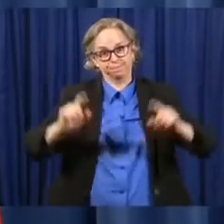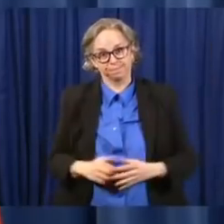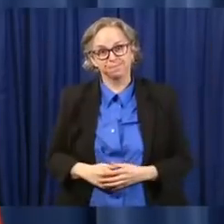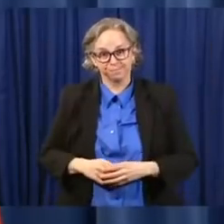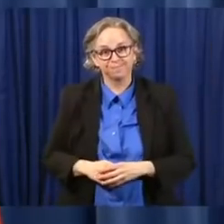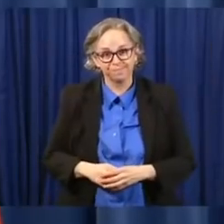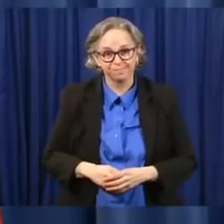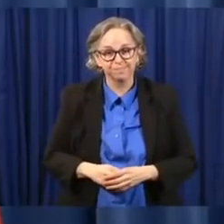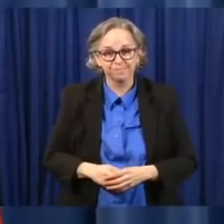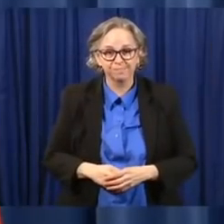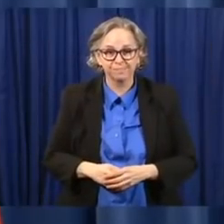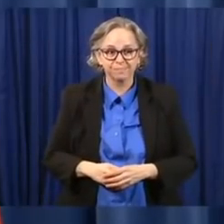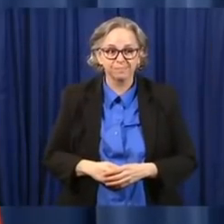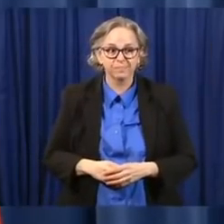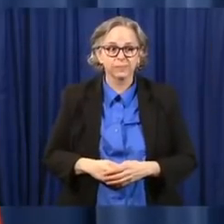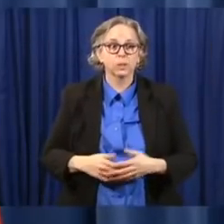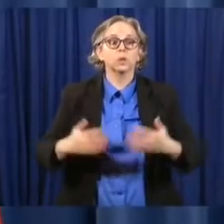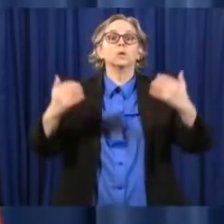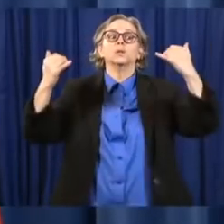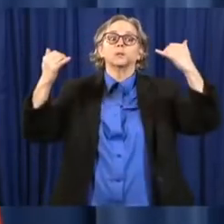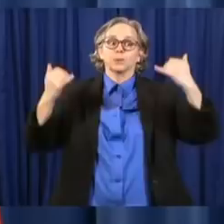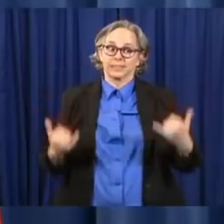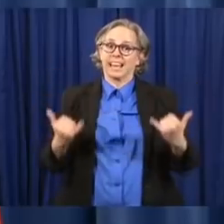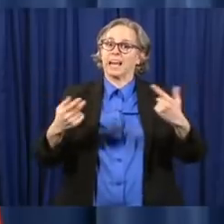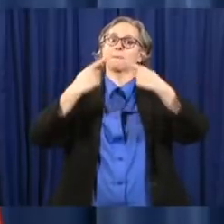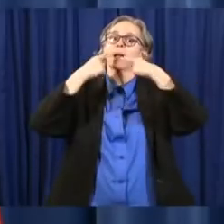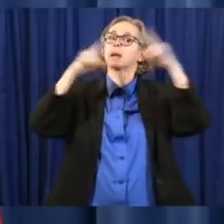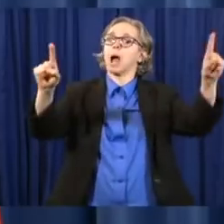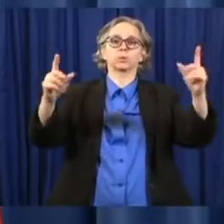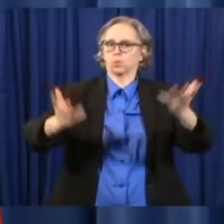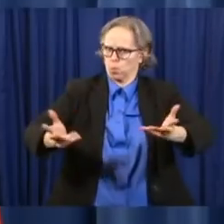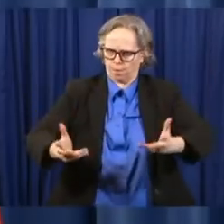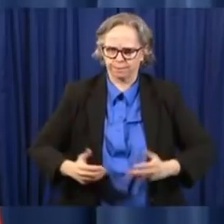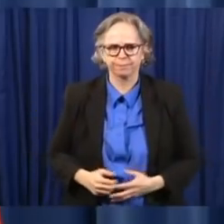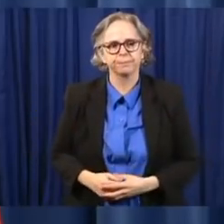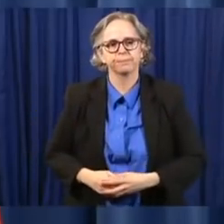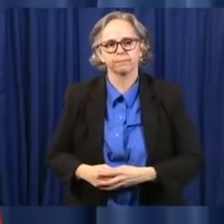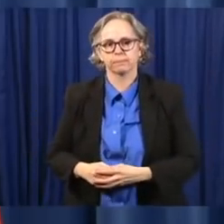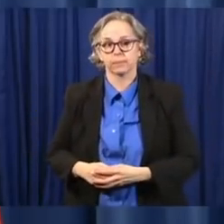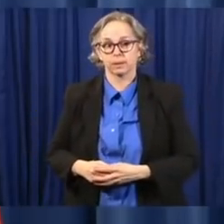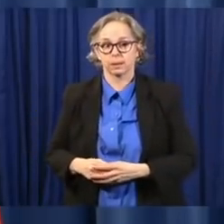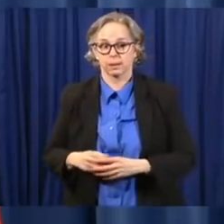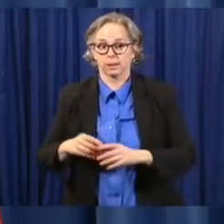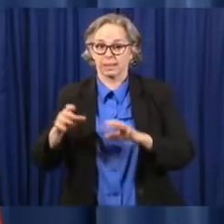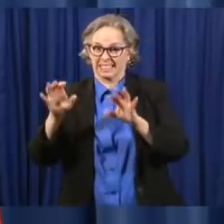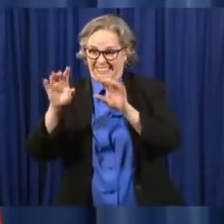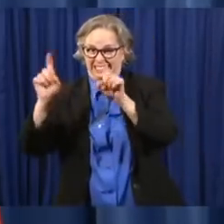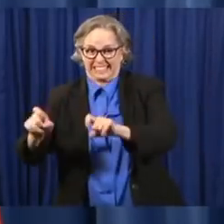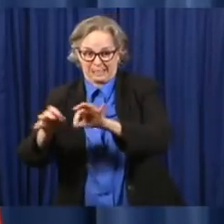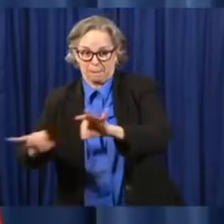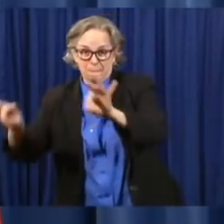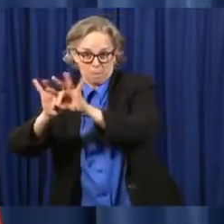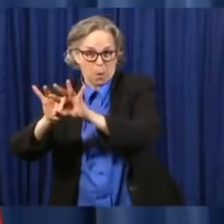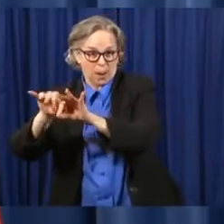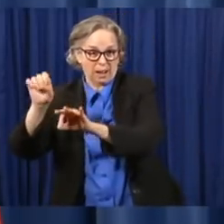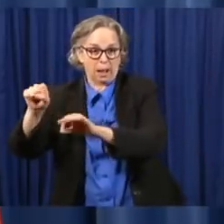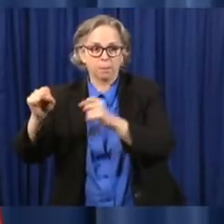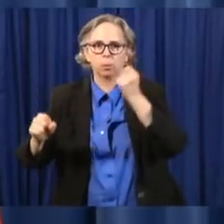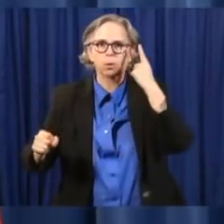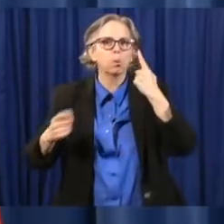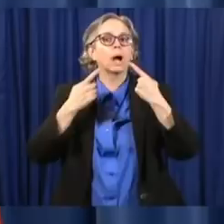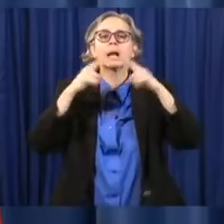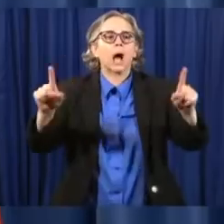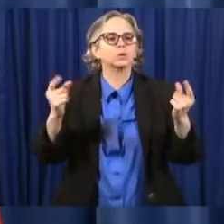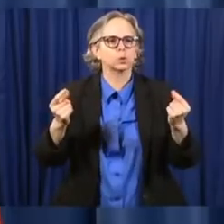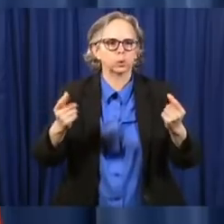I'm announcing today, because of the importance of this, the formation of a testing strike team